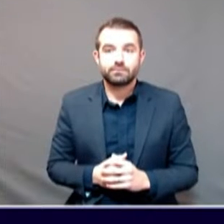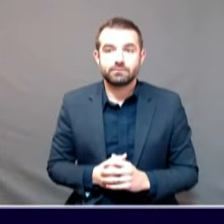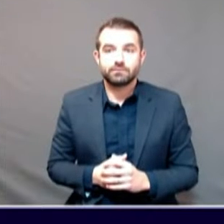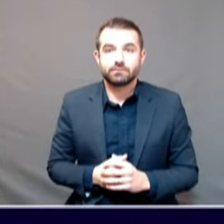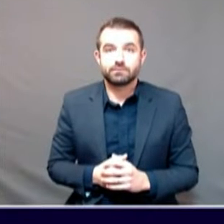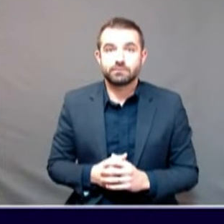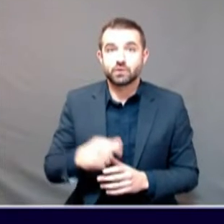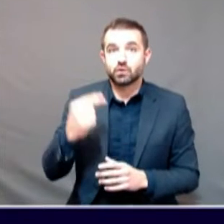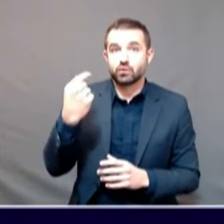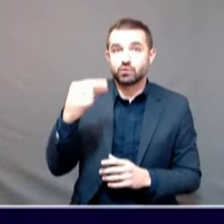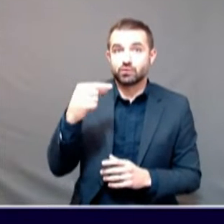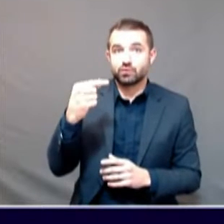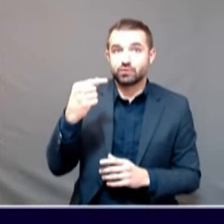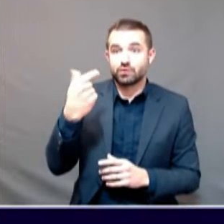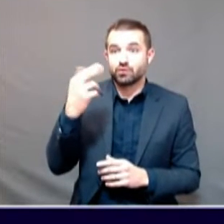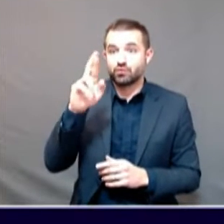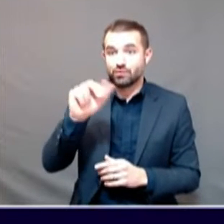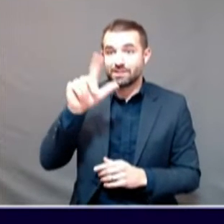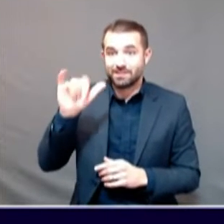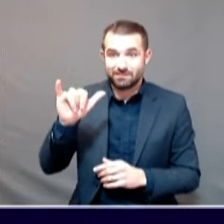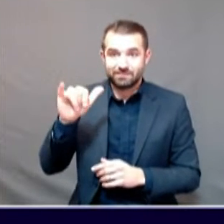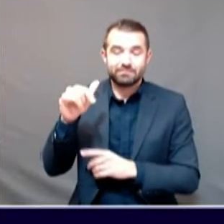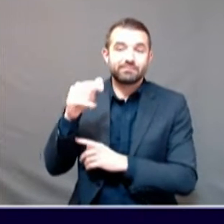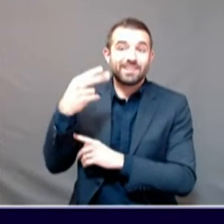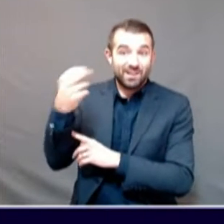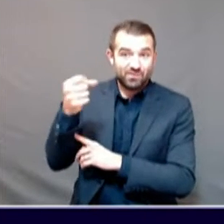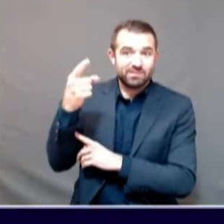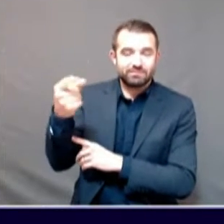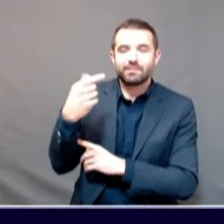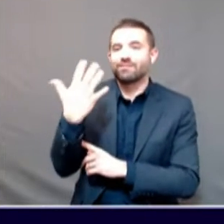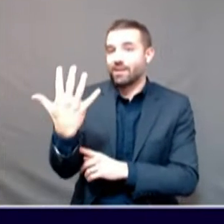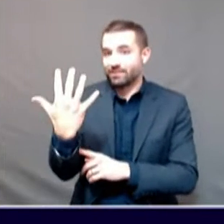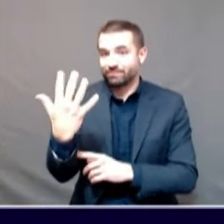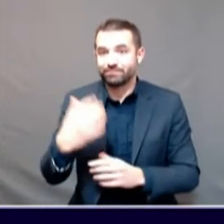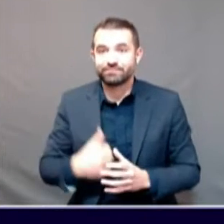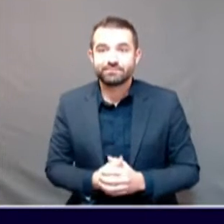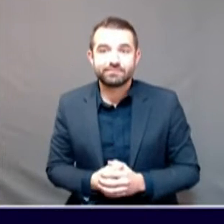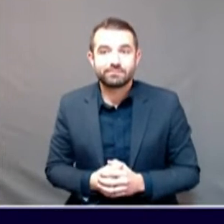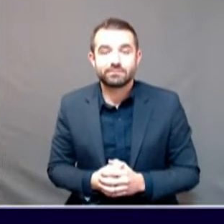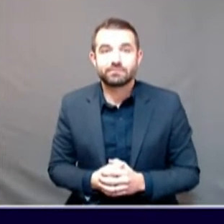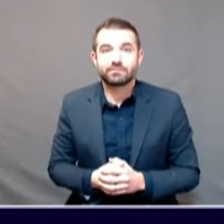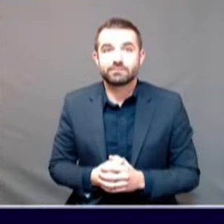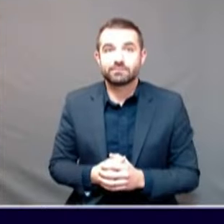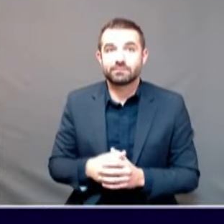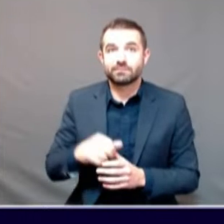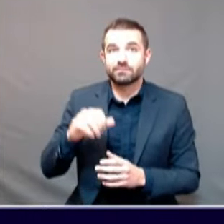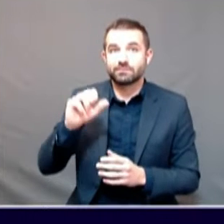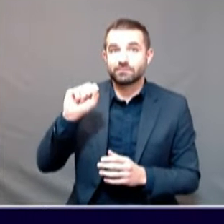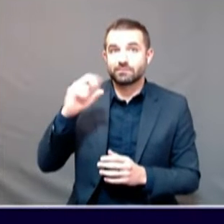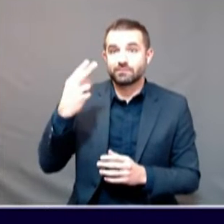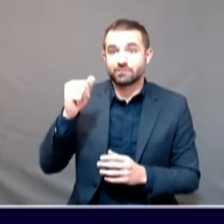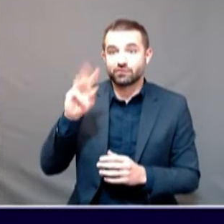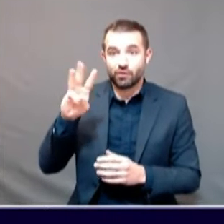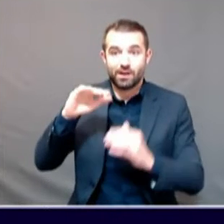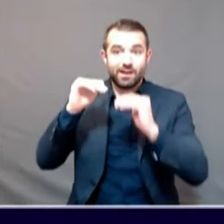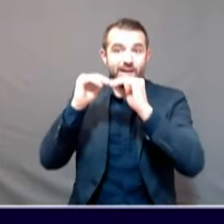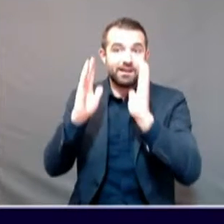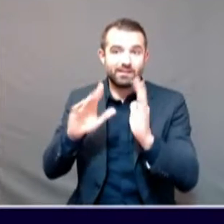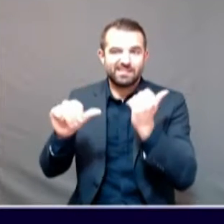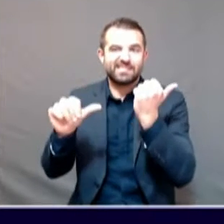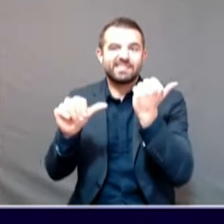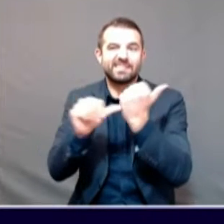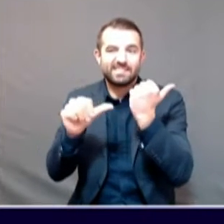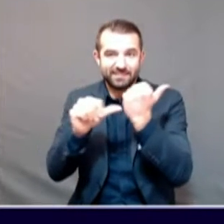High School, 5 cases. At Shaw House, which is an assisted living facility in York